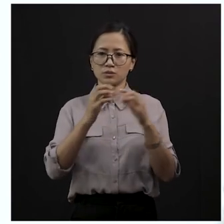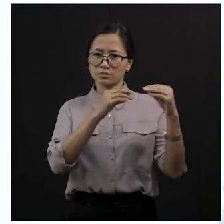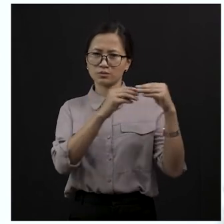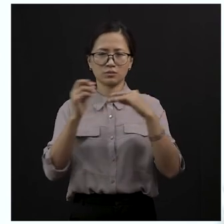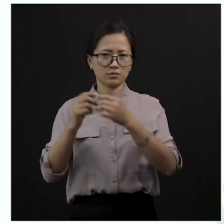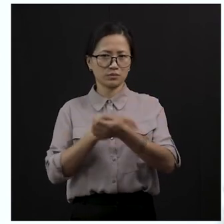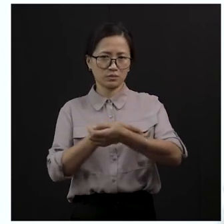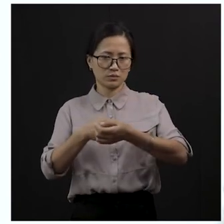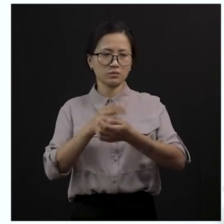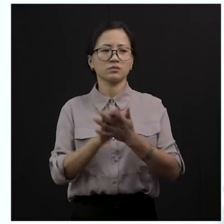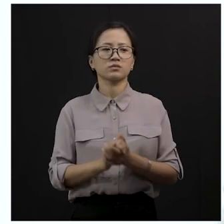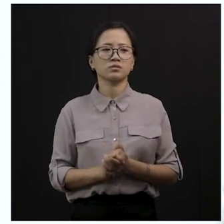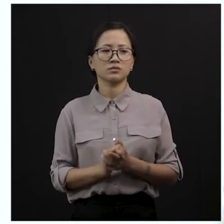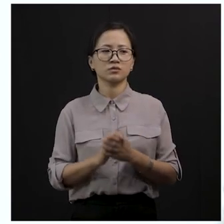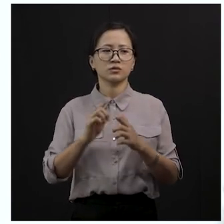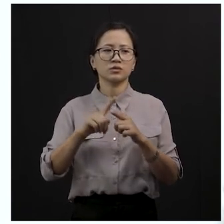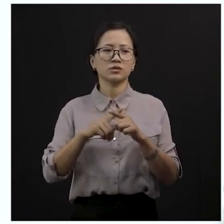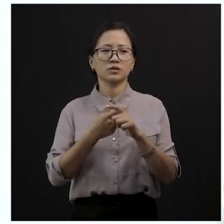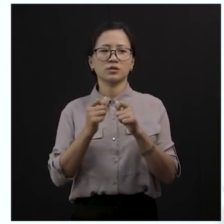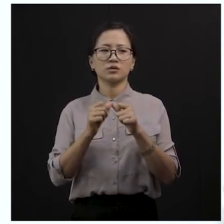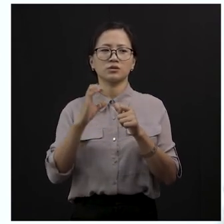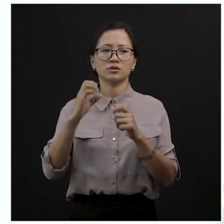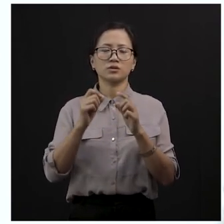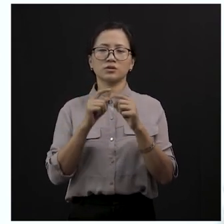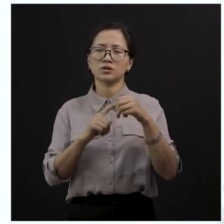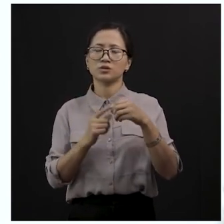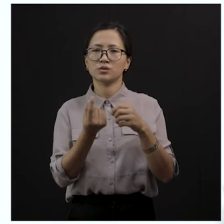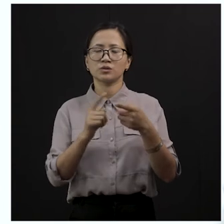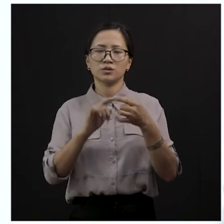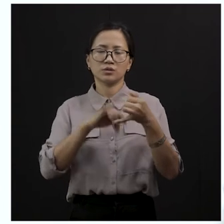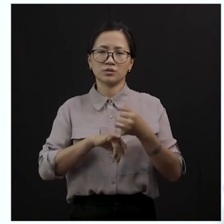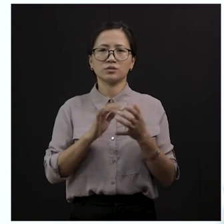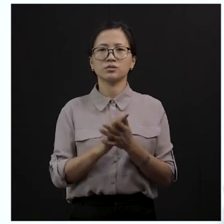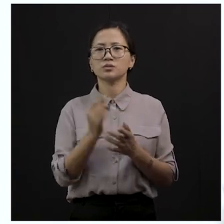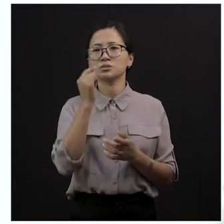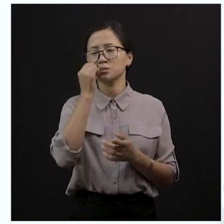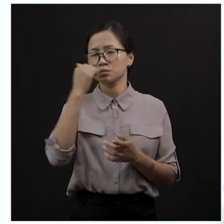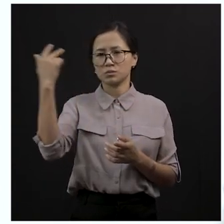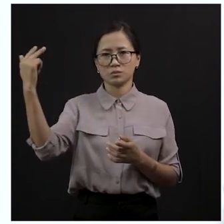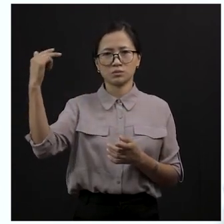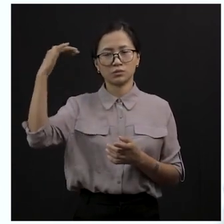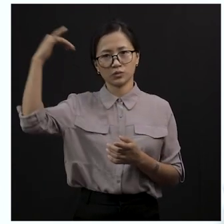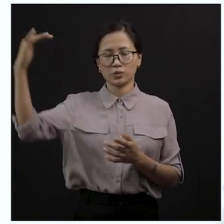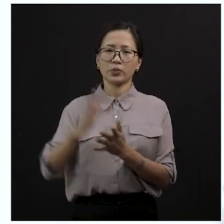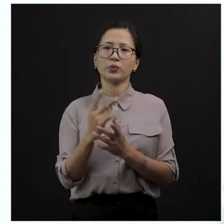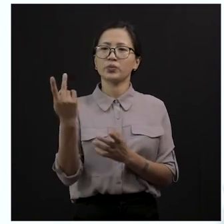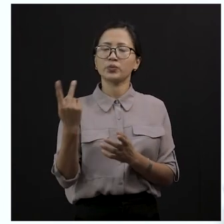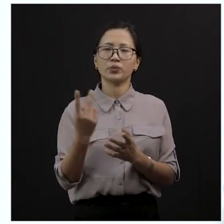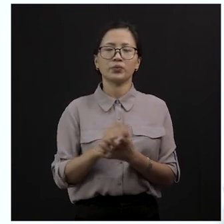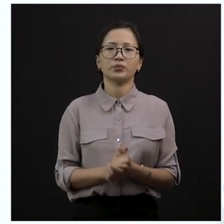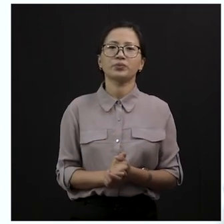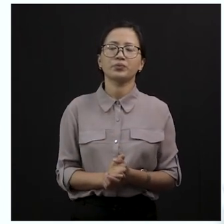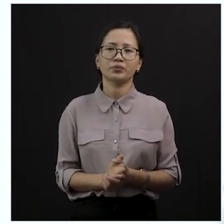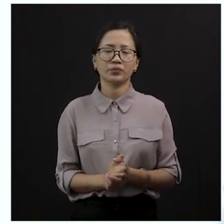second is Jacques Montcalfor. See, these are the two brothers who discovered glider, and slowly it